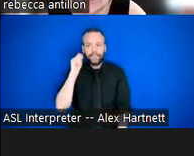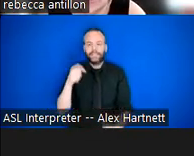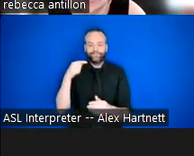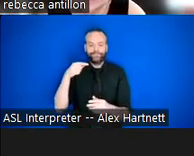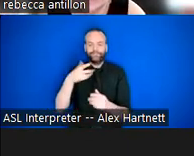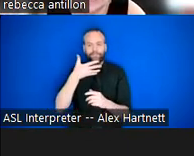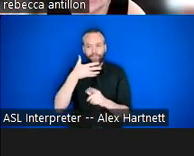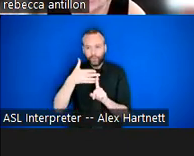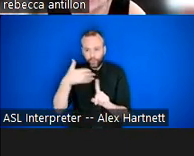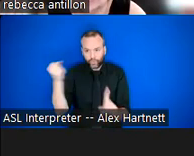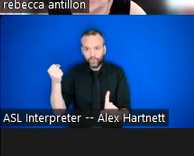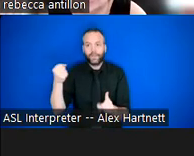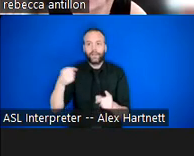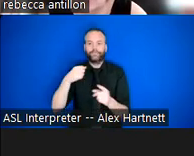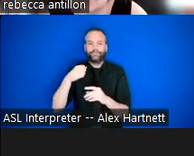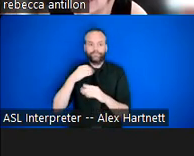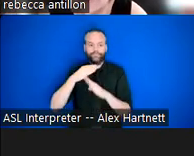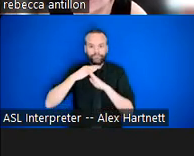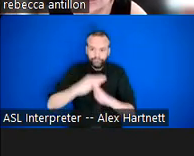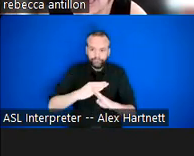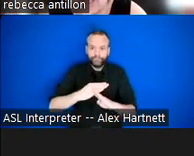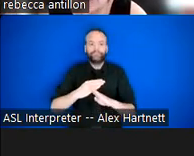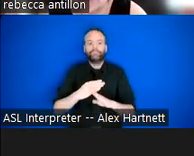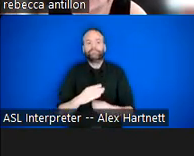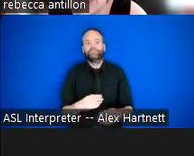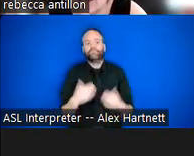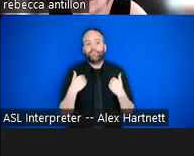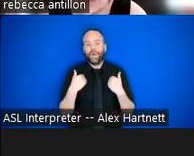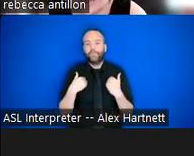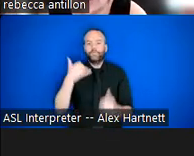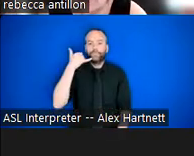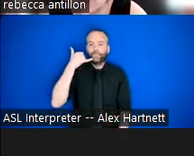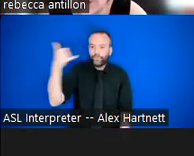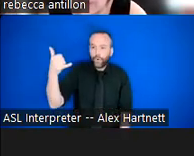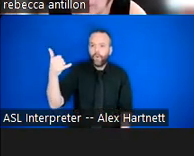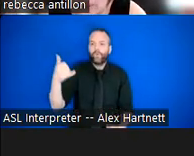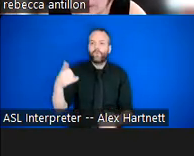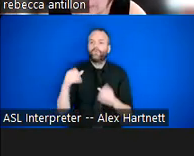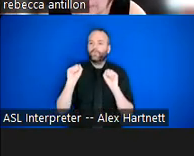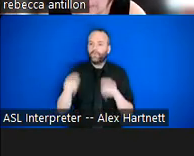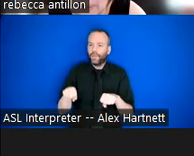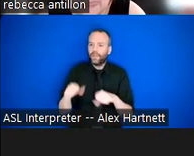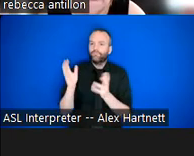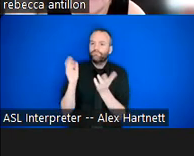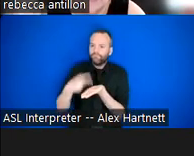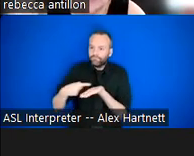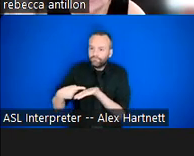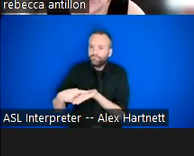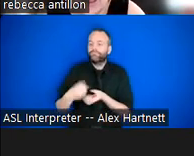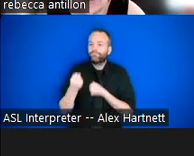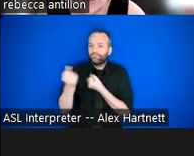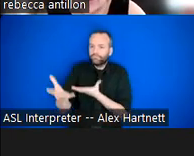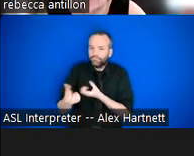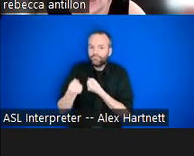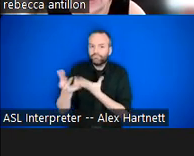and support through telephone, chat, text, and it's offered 24/7. We